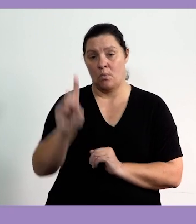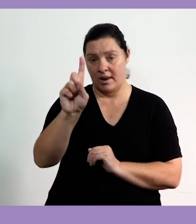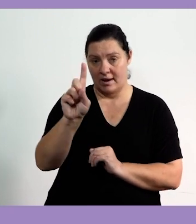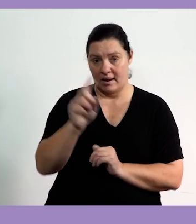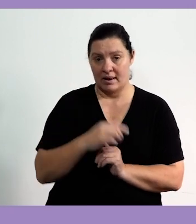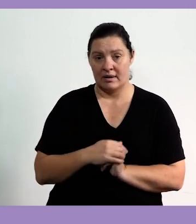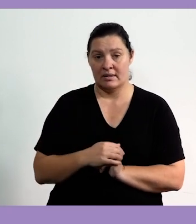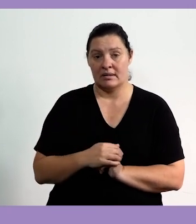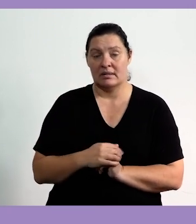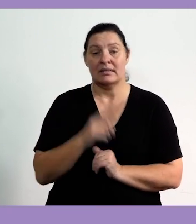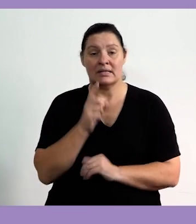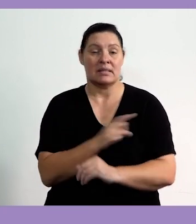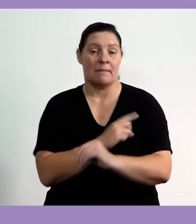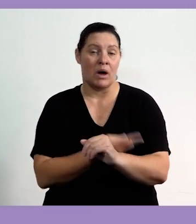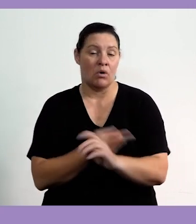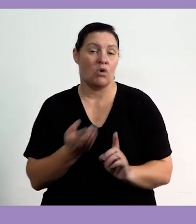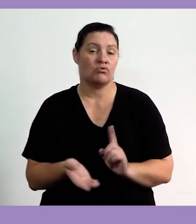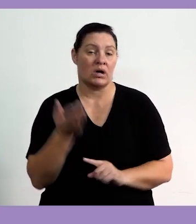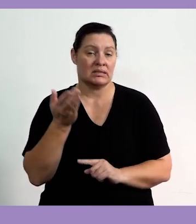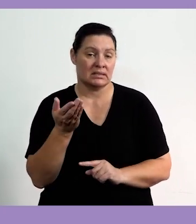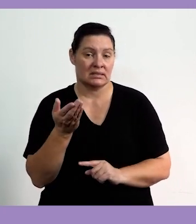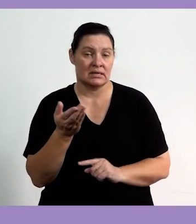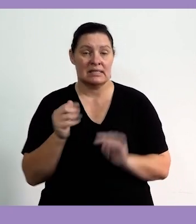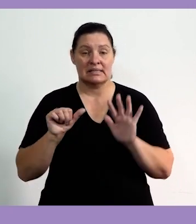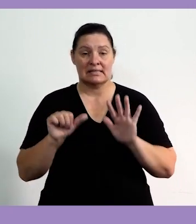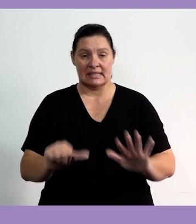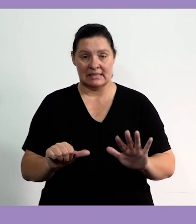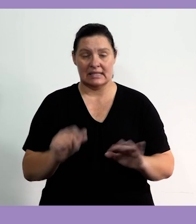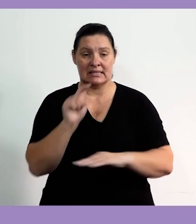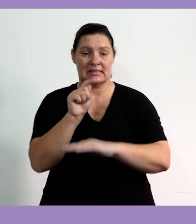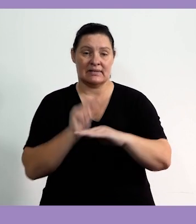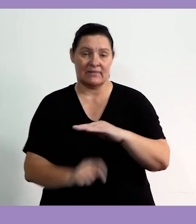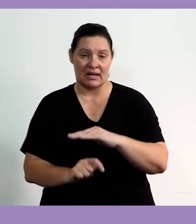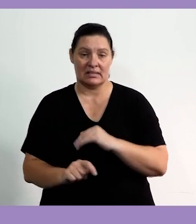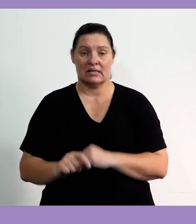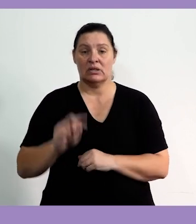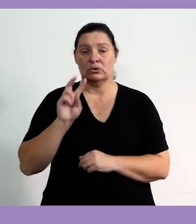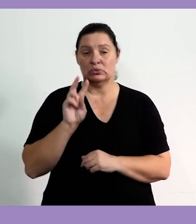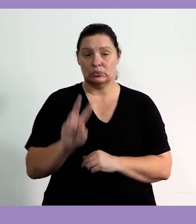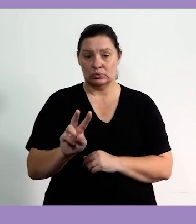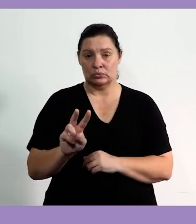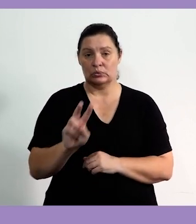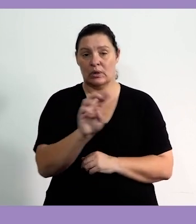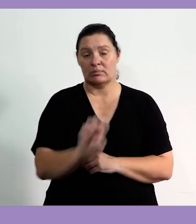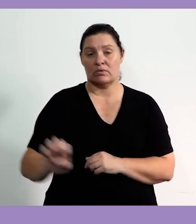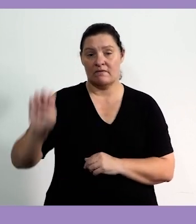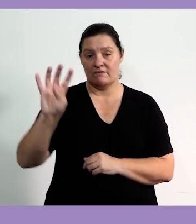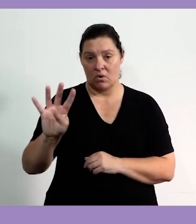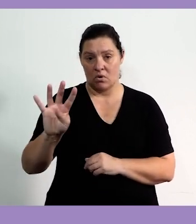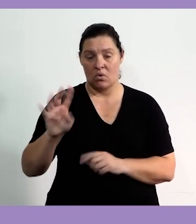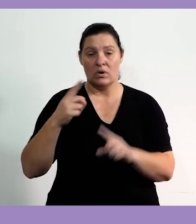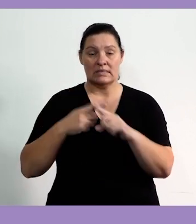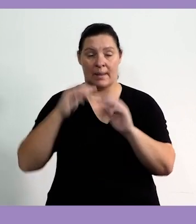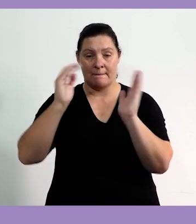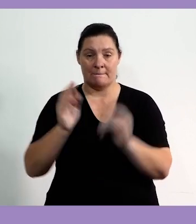the exponent of 1, and this power is raised to the exponent of 6 divided by 2 to the exponent of